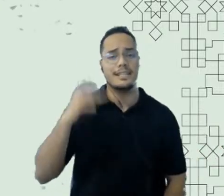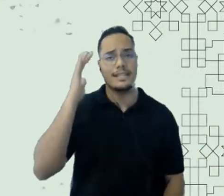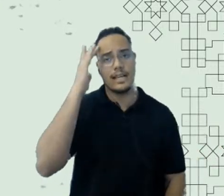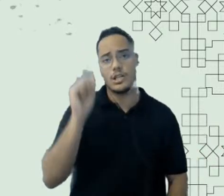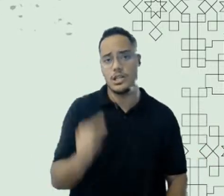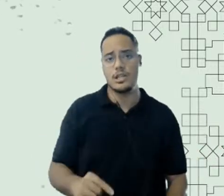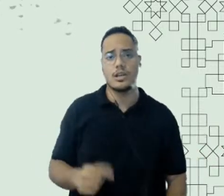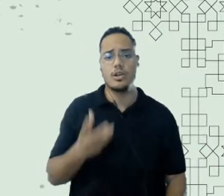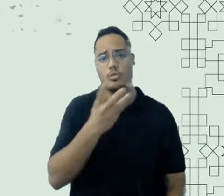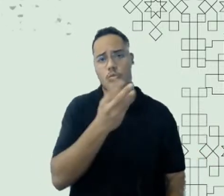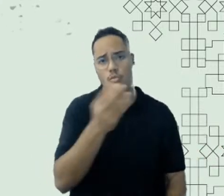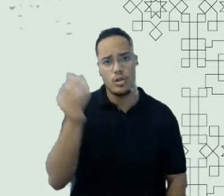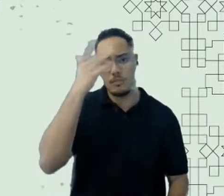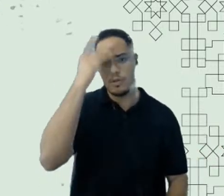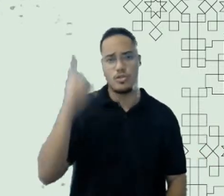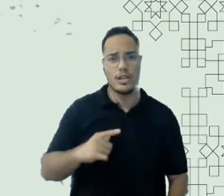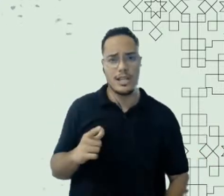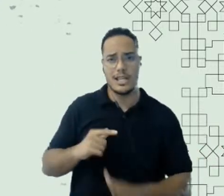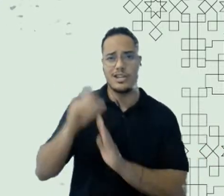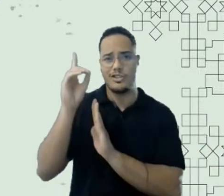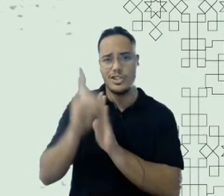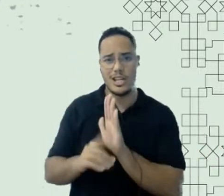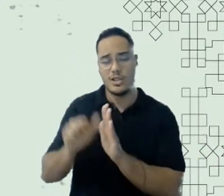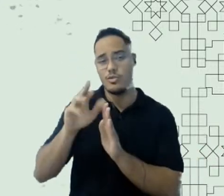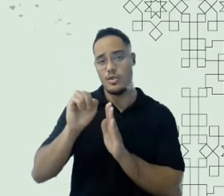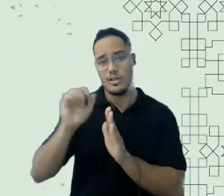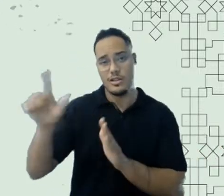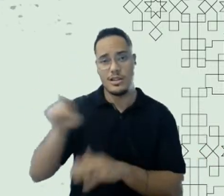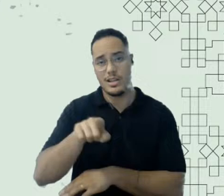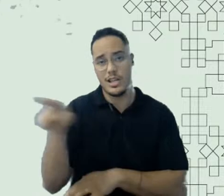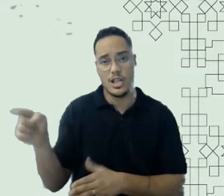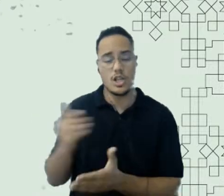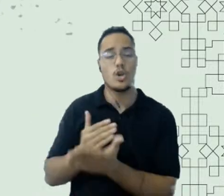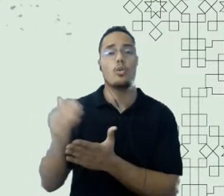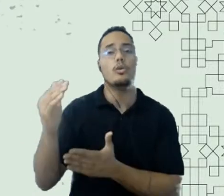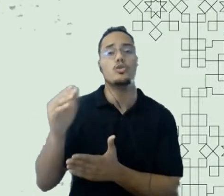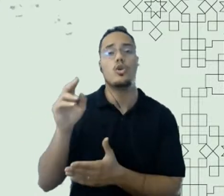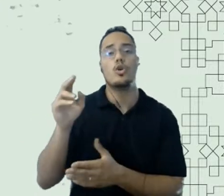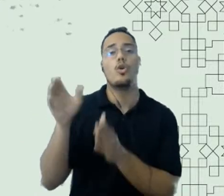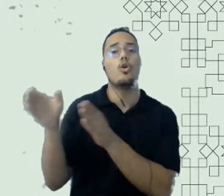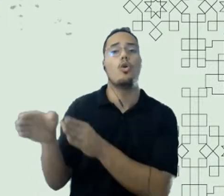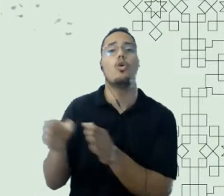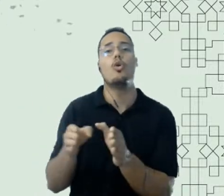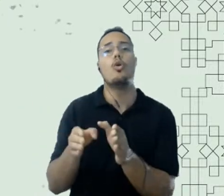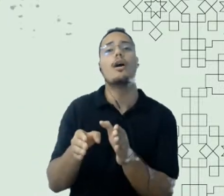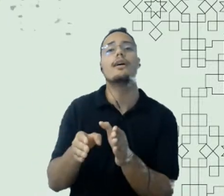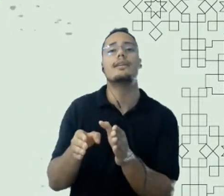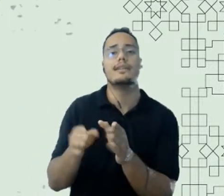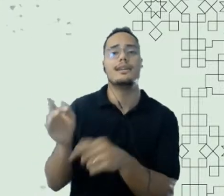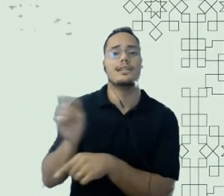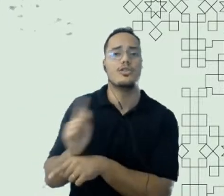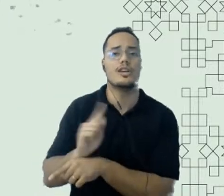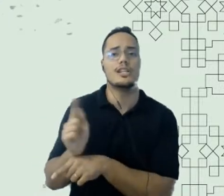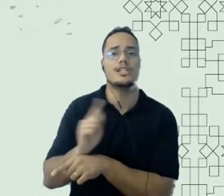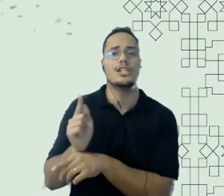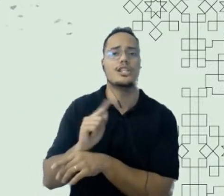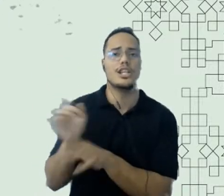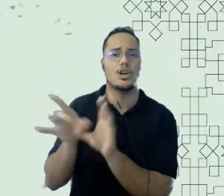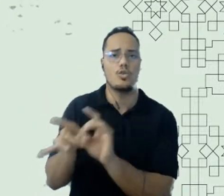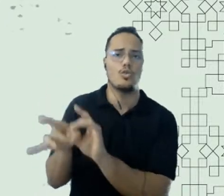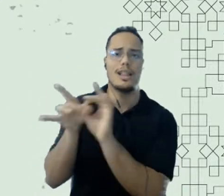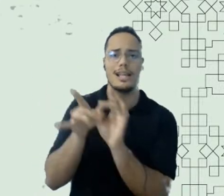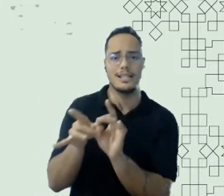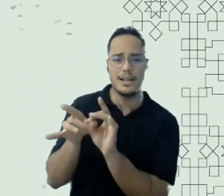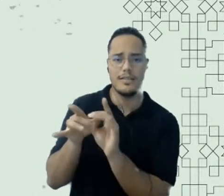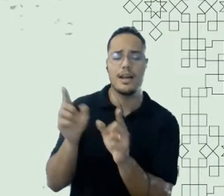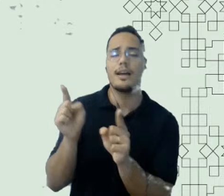collective management like organizations that are really important in Europe and well organized. They started to negotiate with